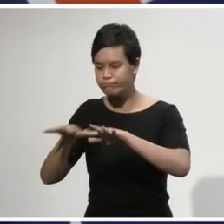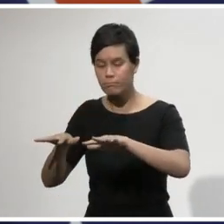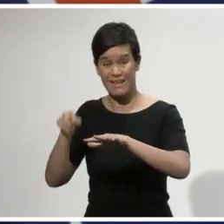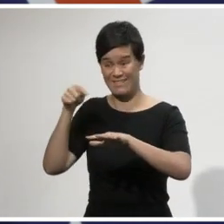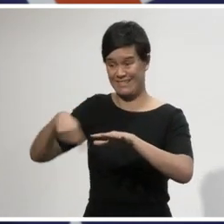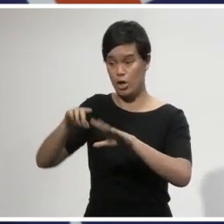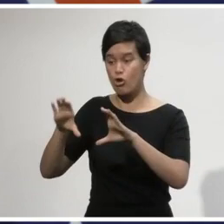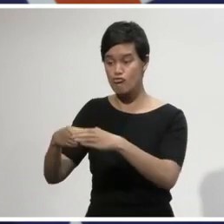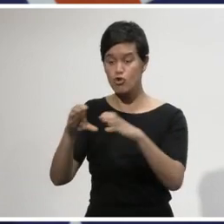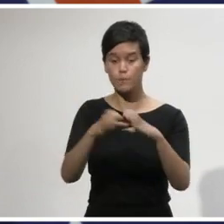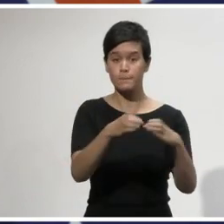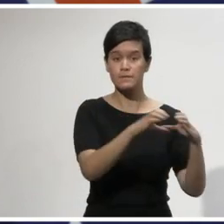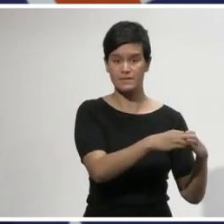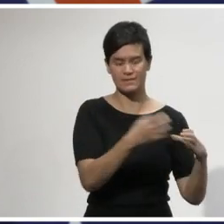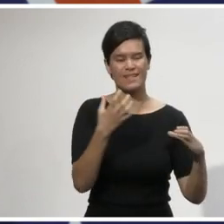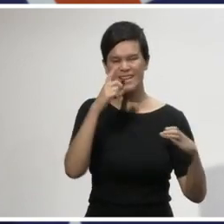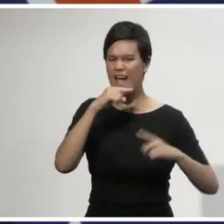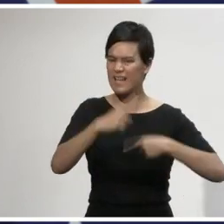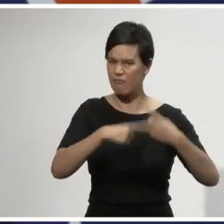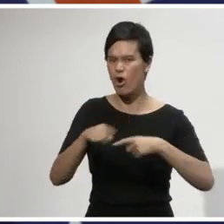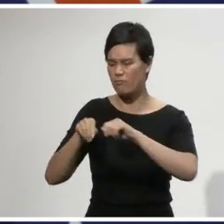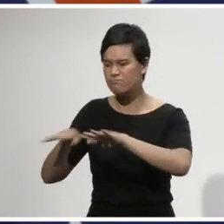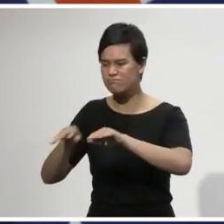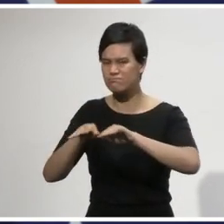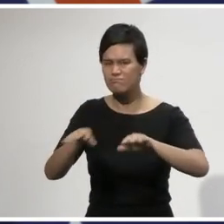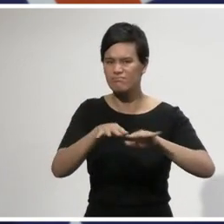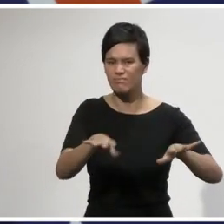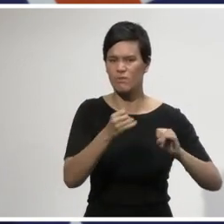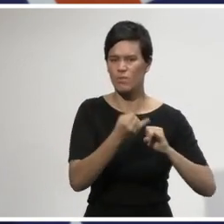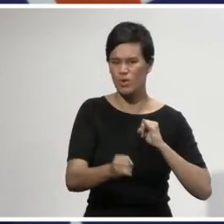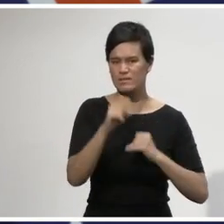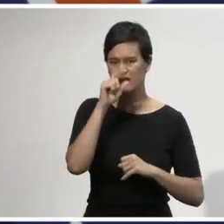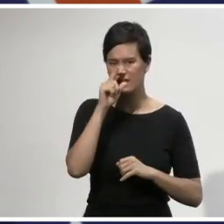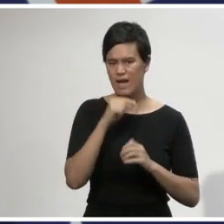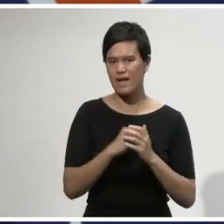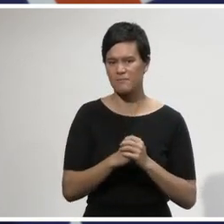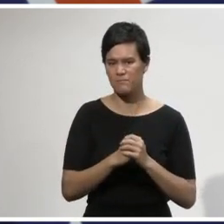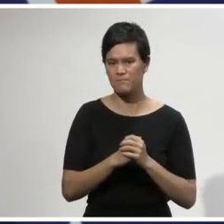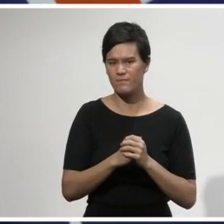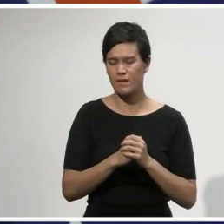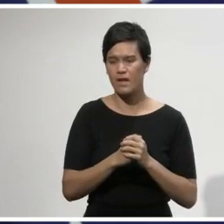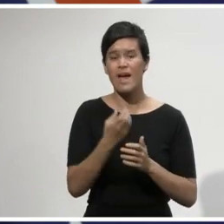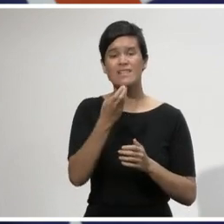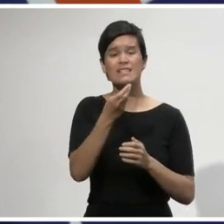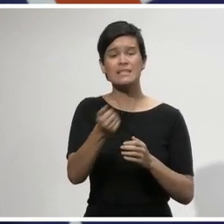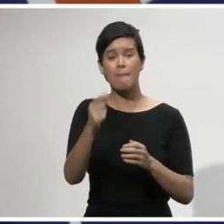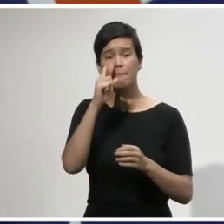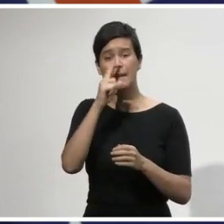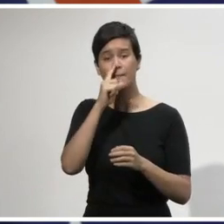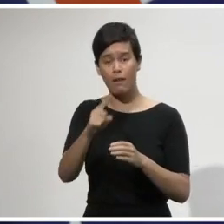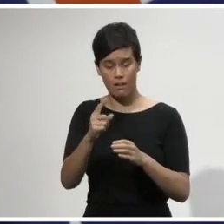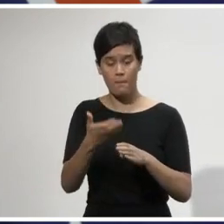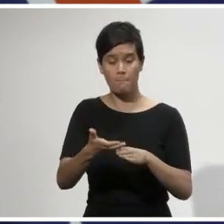Those are particularly happening from events that happened prior to lockdown, but we're seeing some ongoing spread